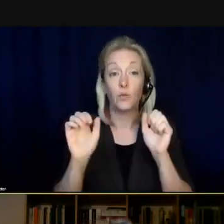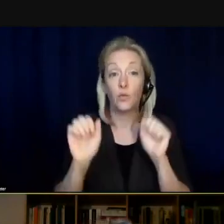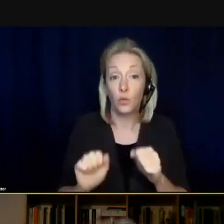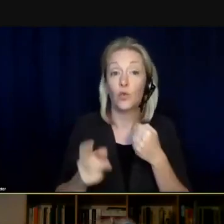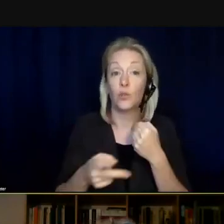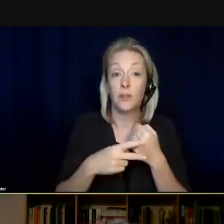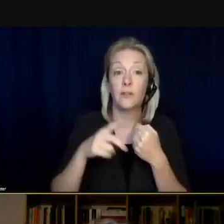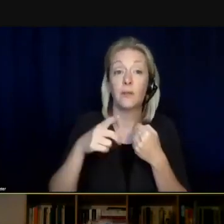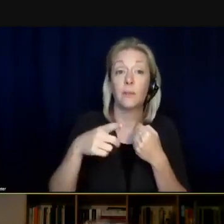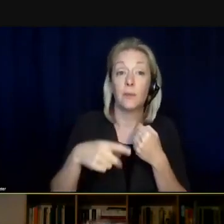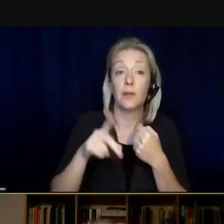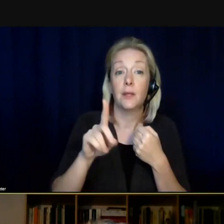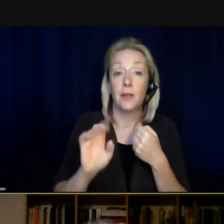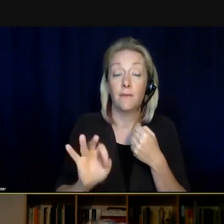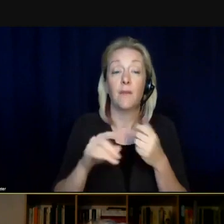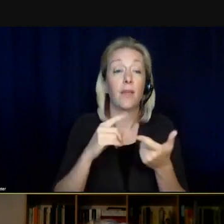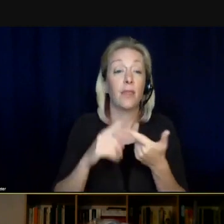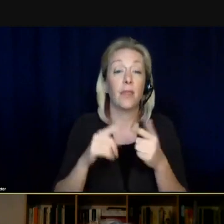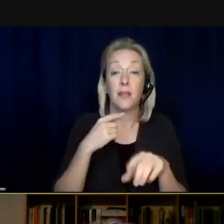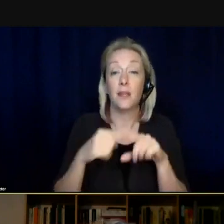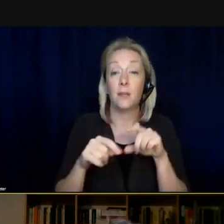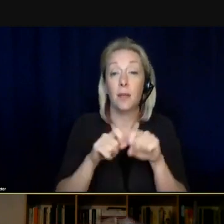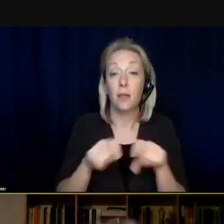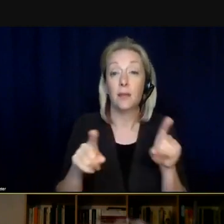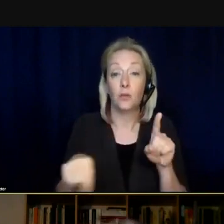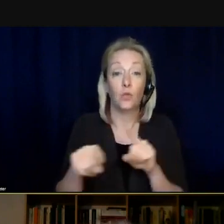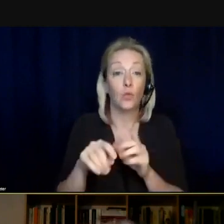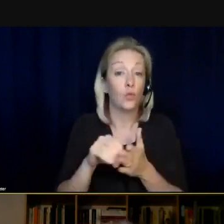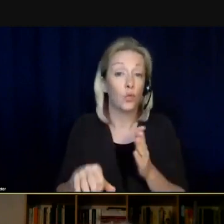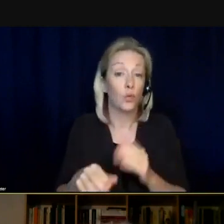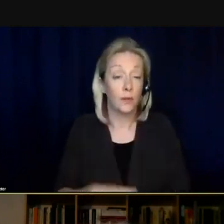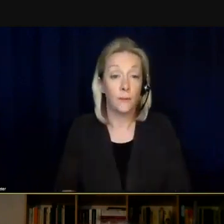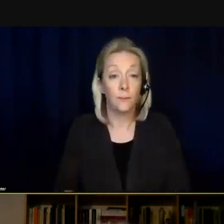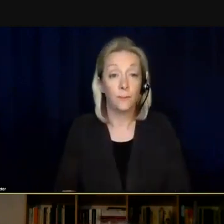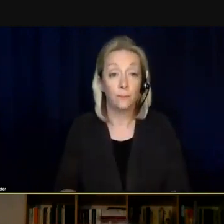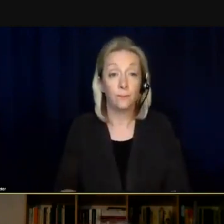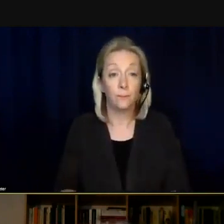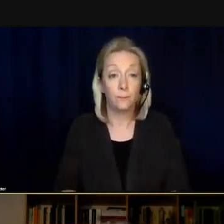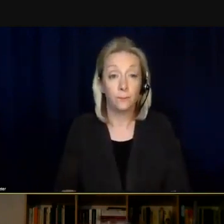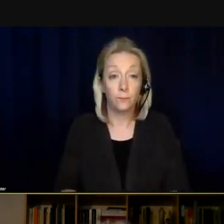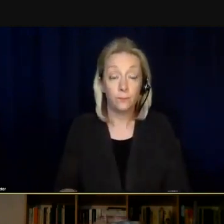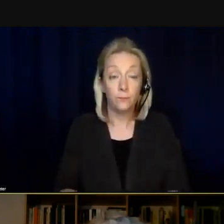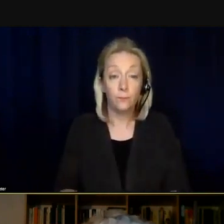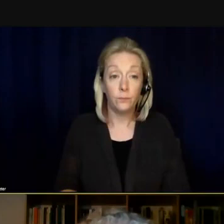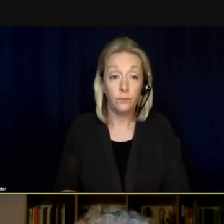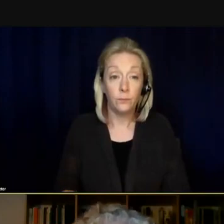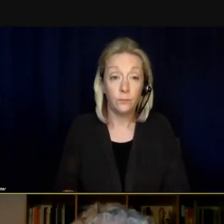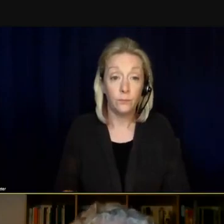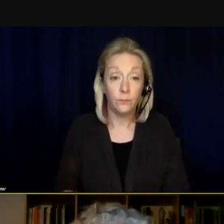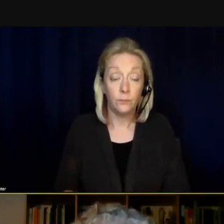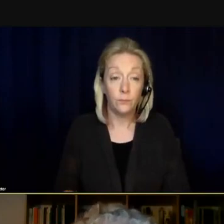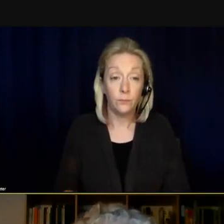PDF and then email to your students. You can even email each student a different page by just